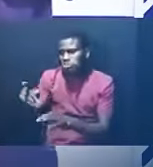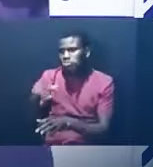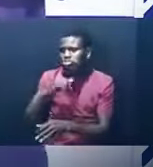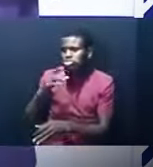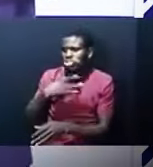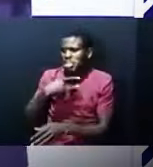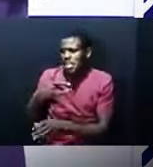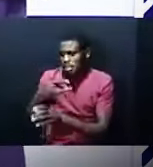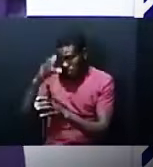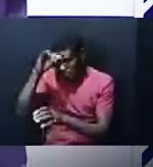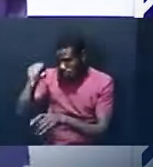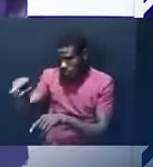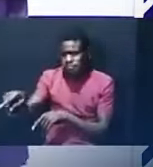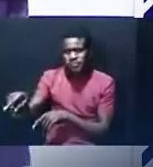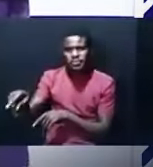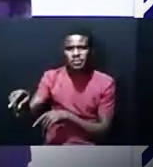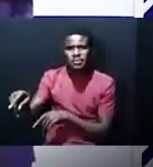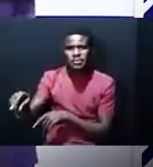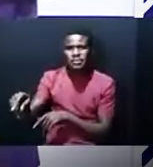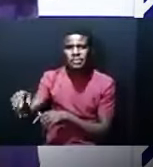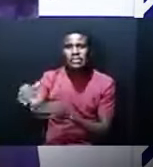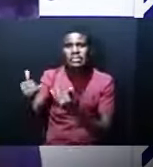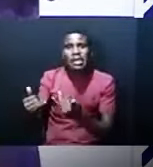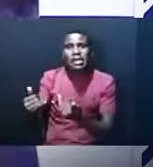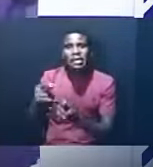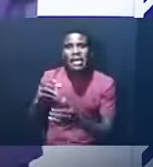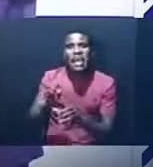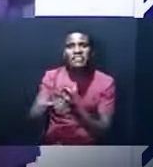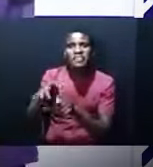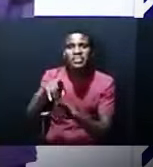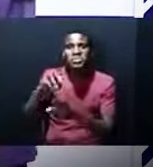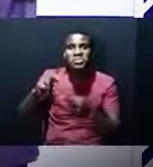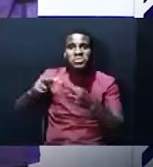But now it is affecting your relationship with his family.